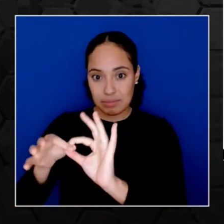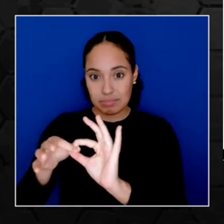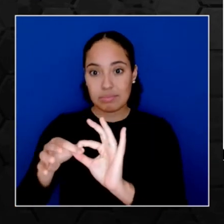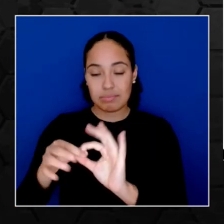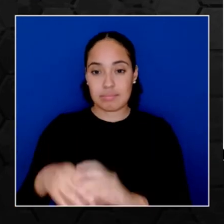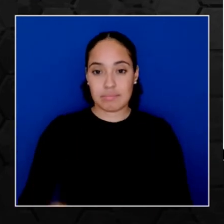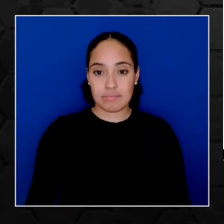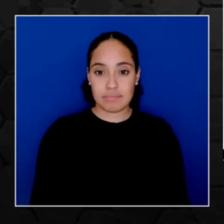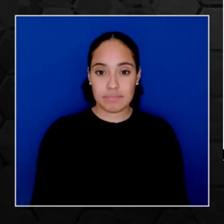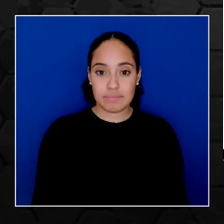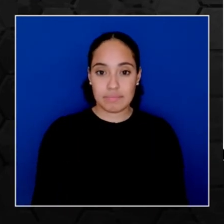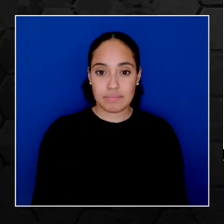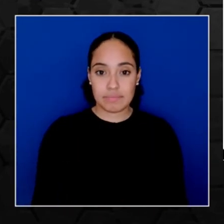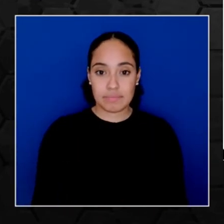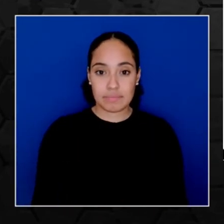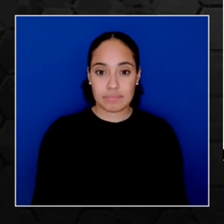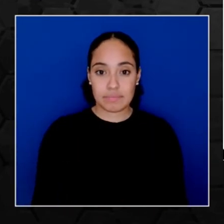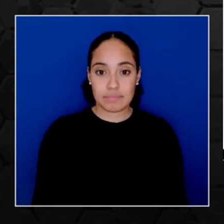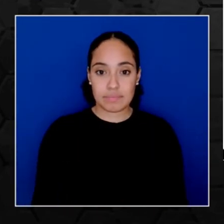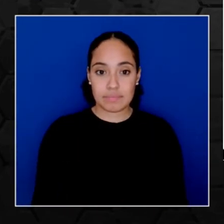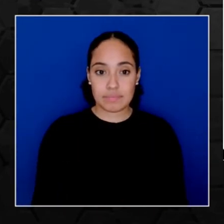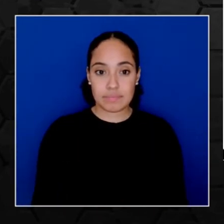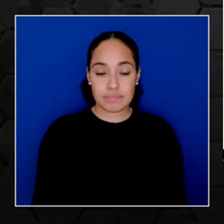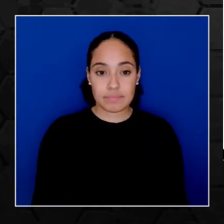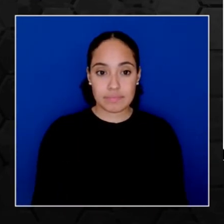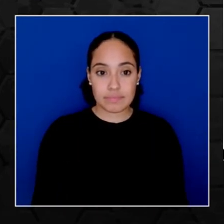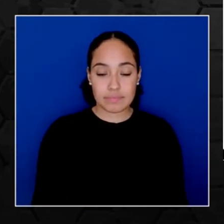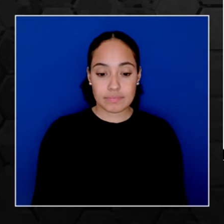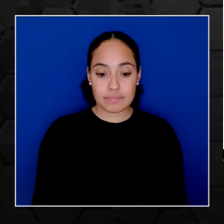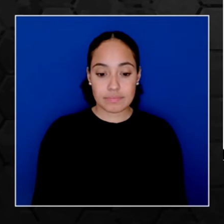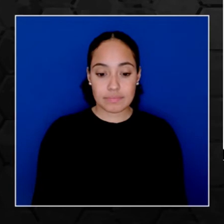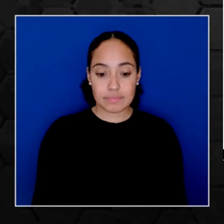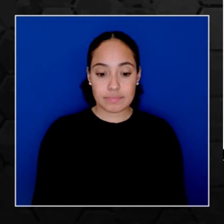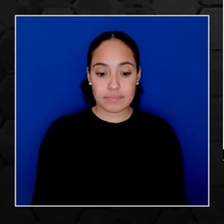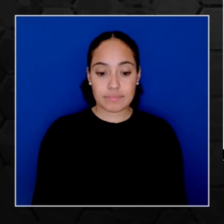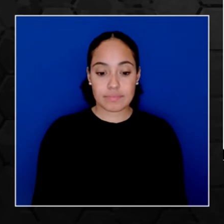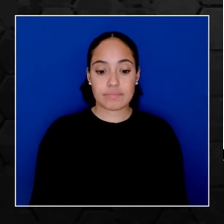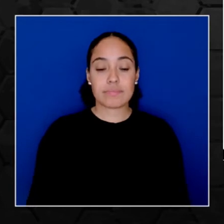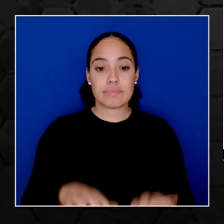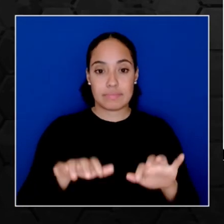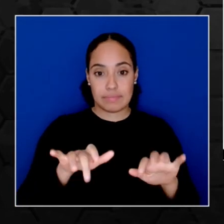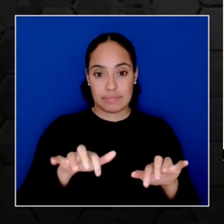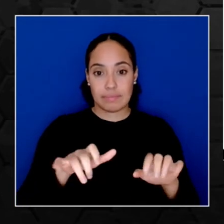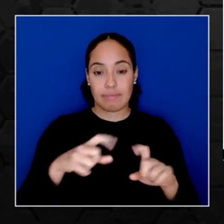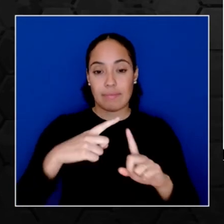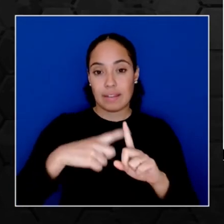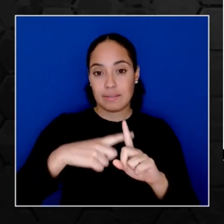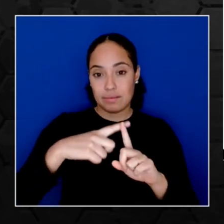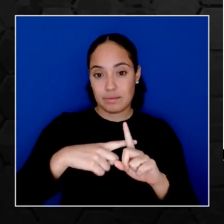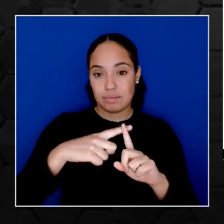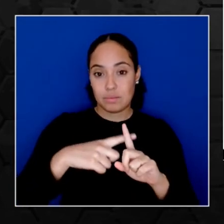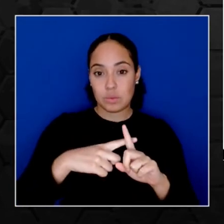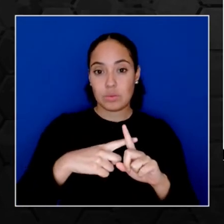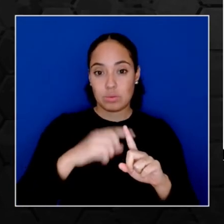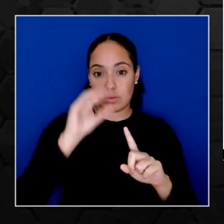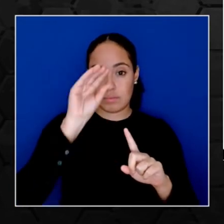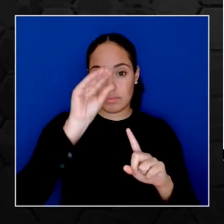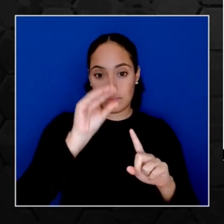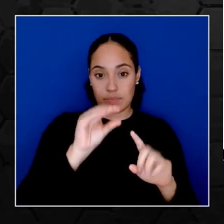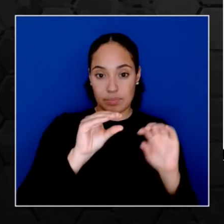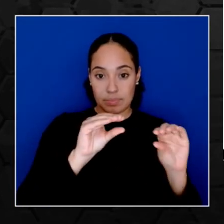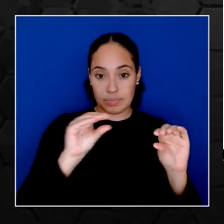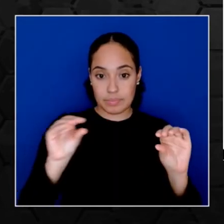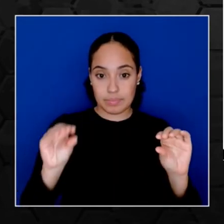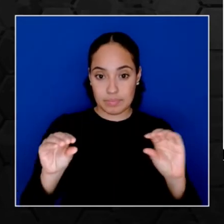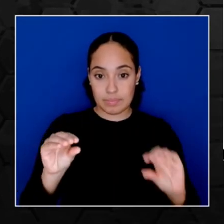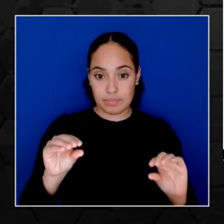So I'm asking them to enter the temperature in Fahrenheit, and variable type will be number. And after this, we will just connect the